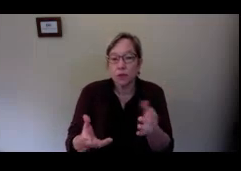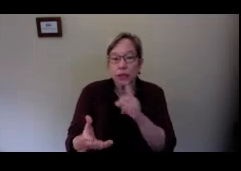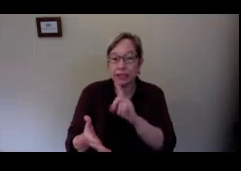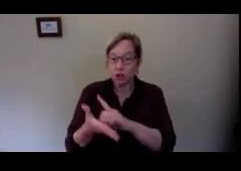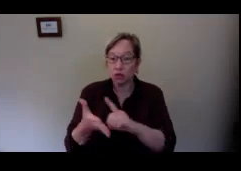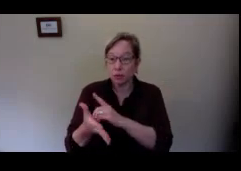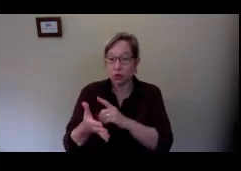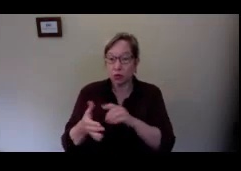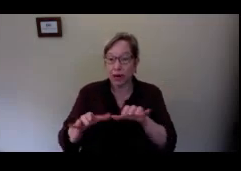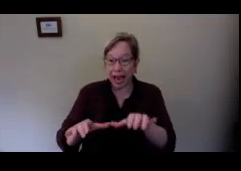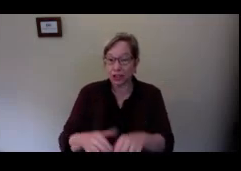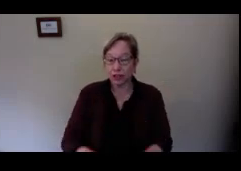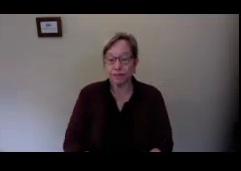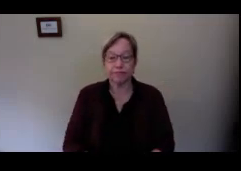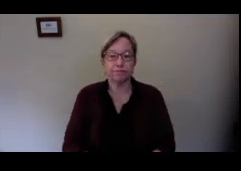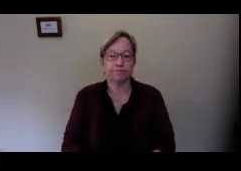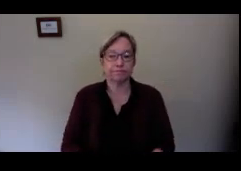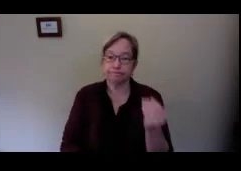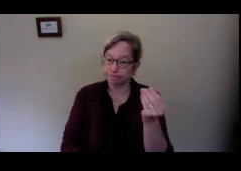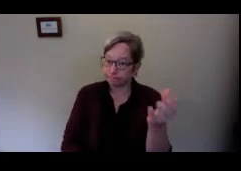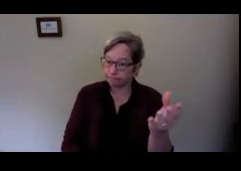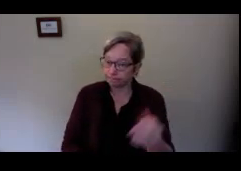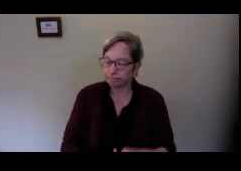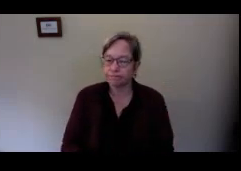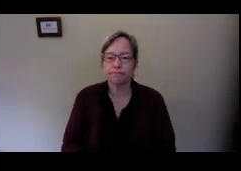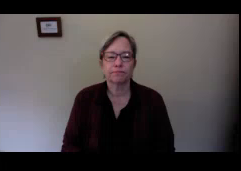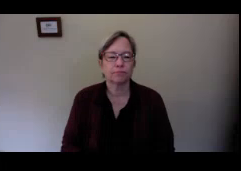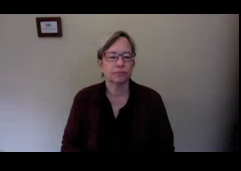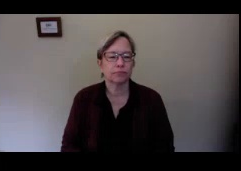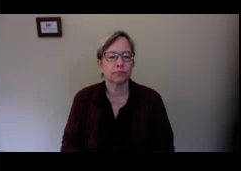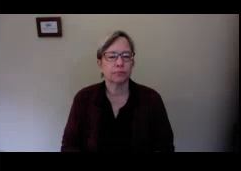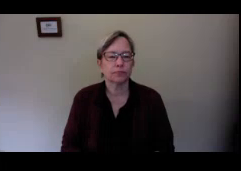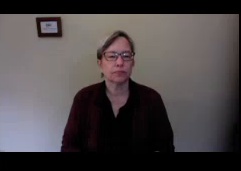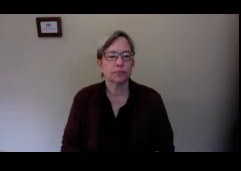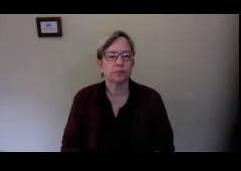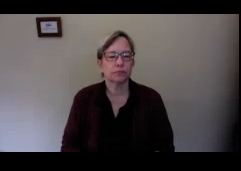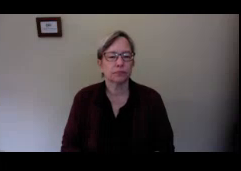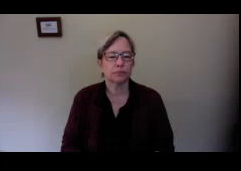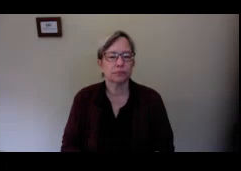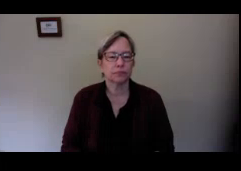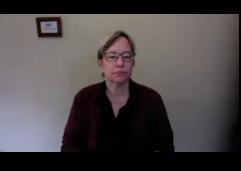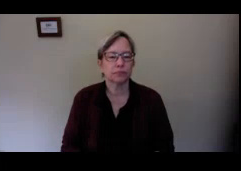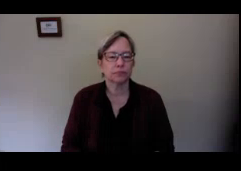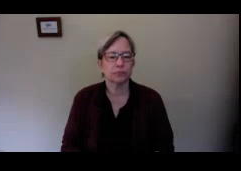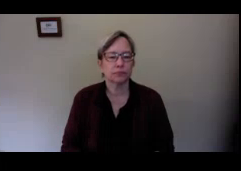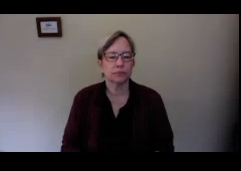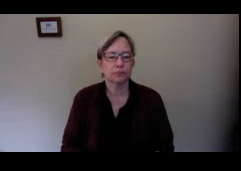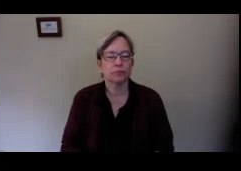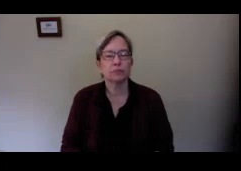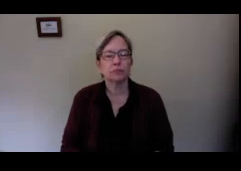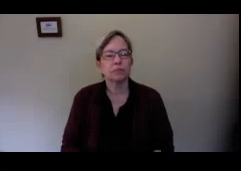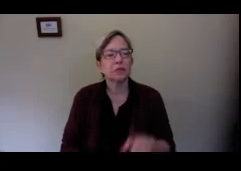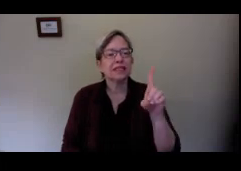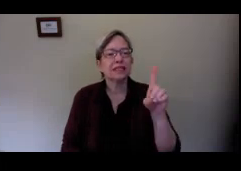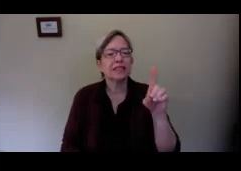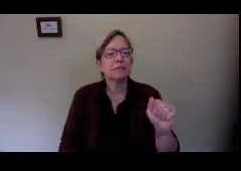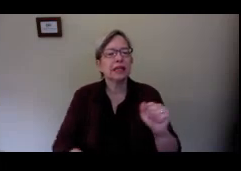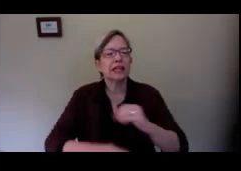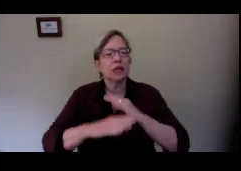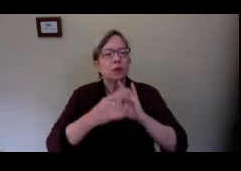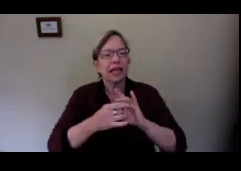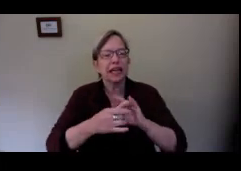discriminatory action. So I just wanted to point out that that could be something subtle. So disability related